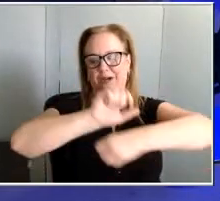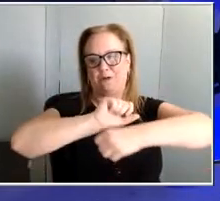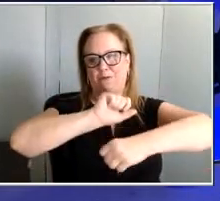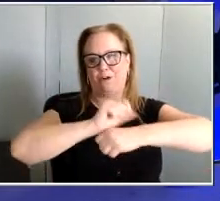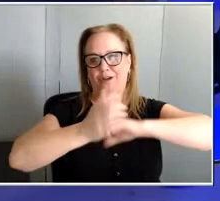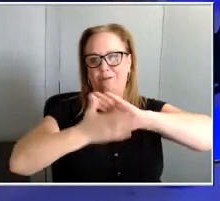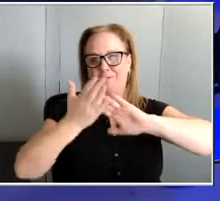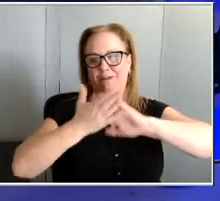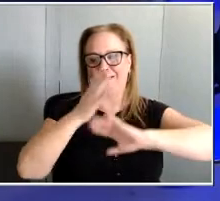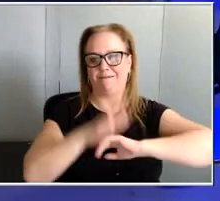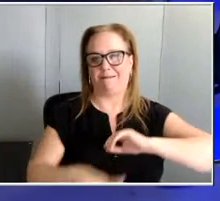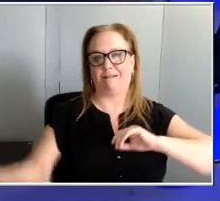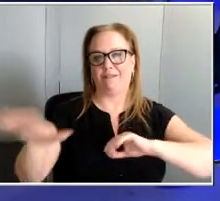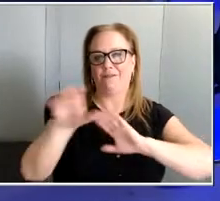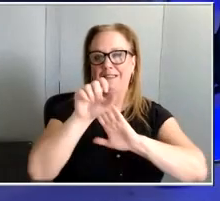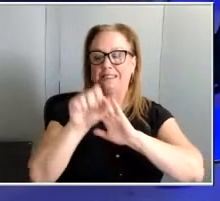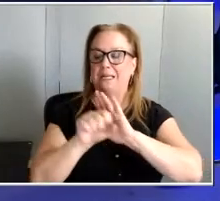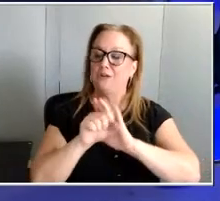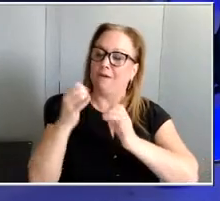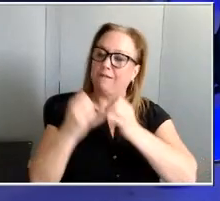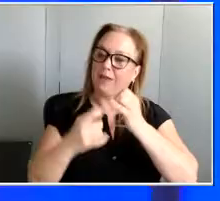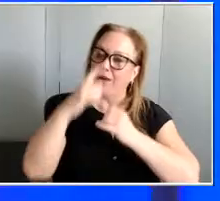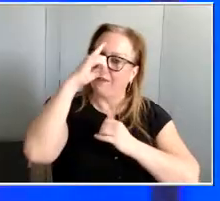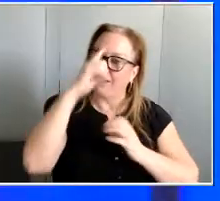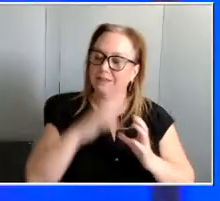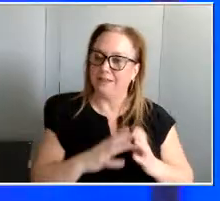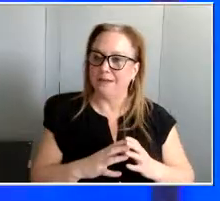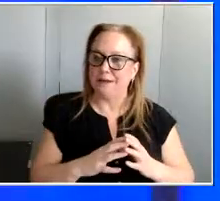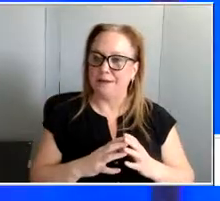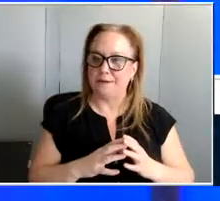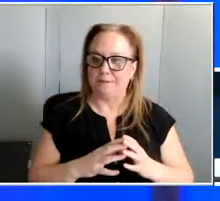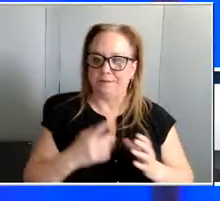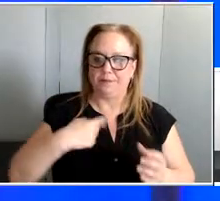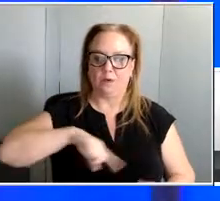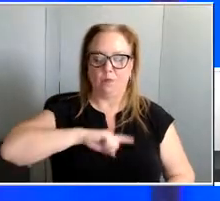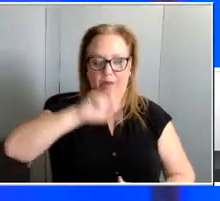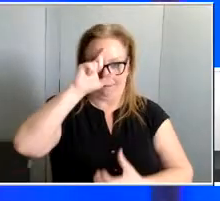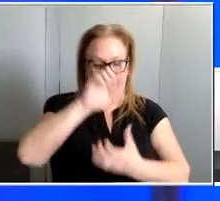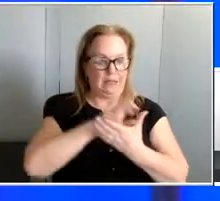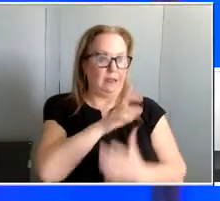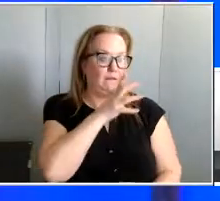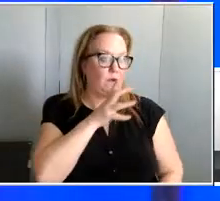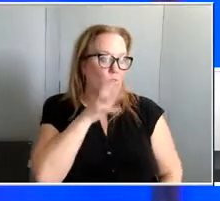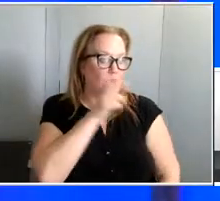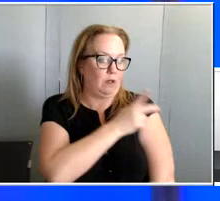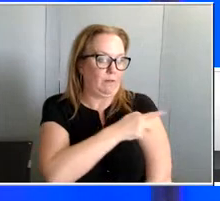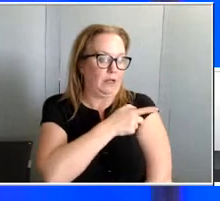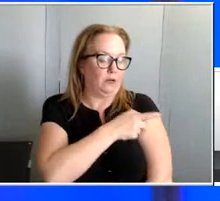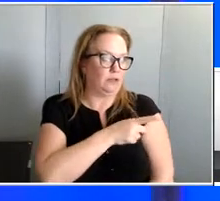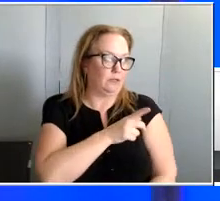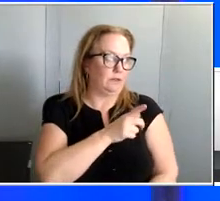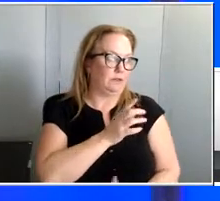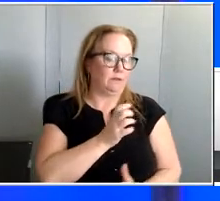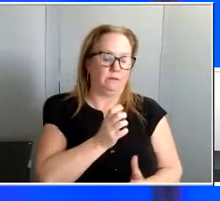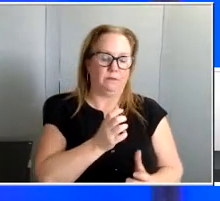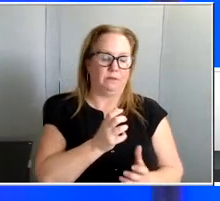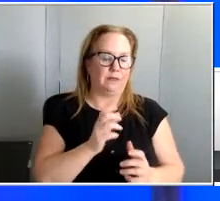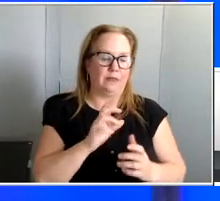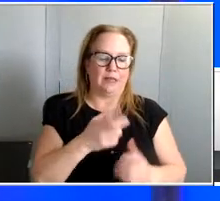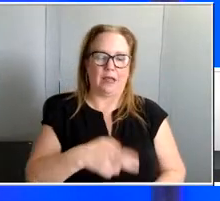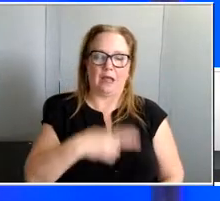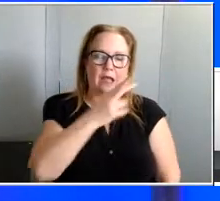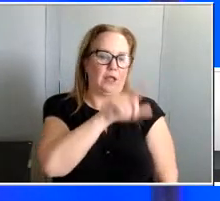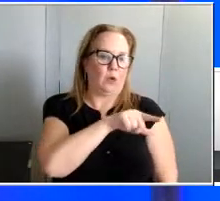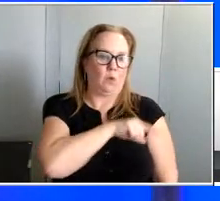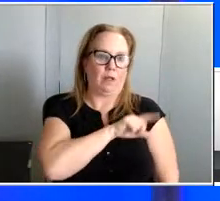there. Final thoughts. You know, we believe that rural patients deserve the same high quality care that you get here in Kansas City.